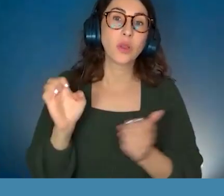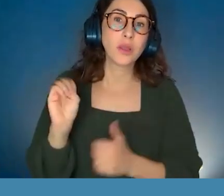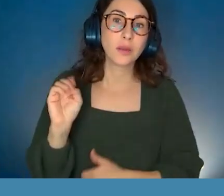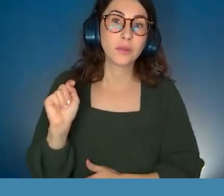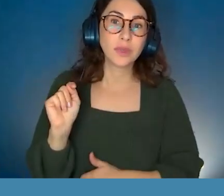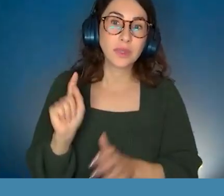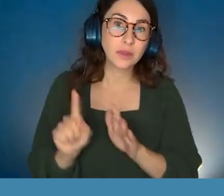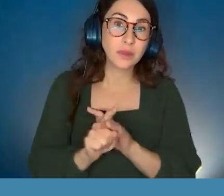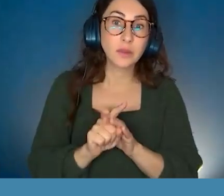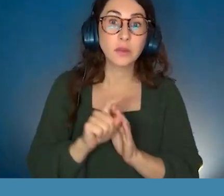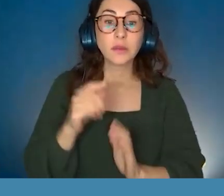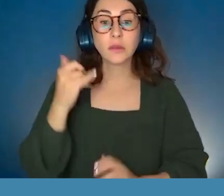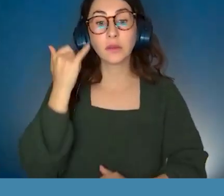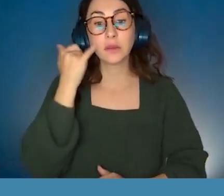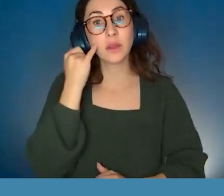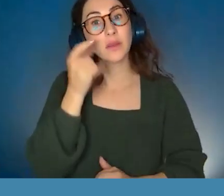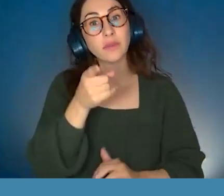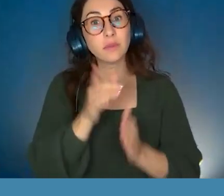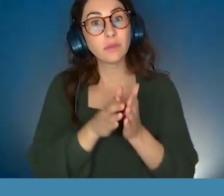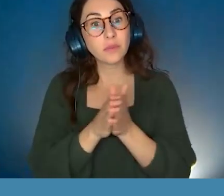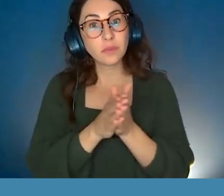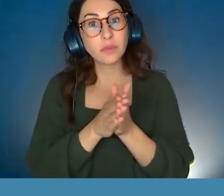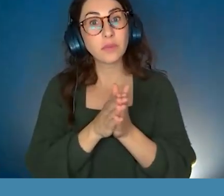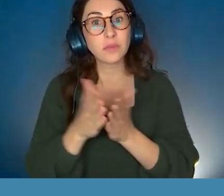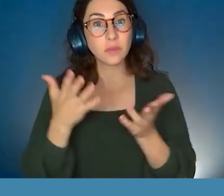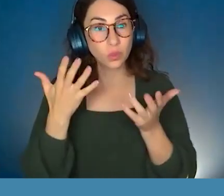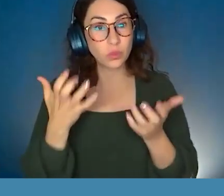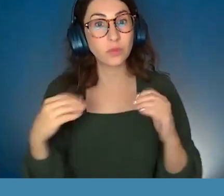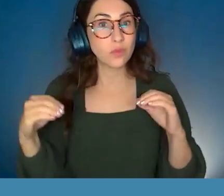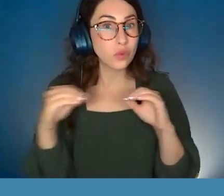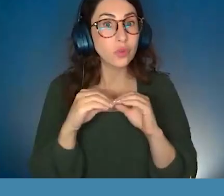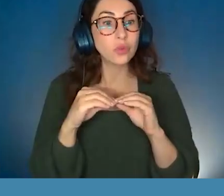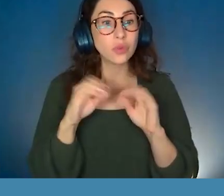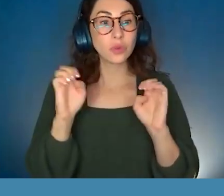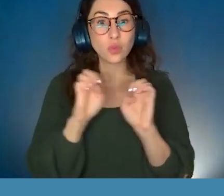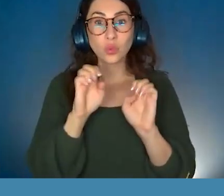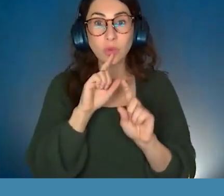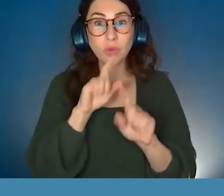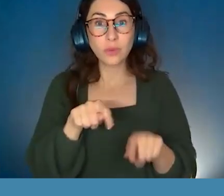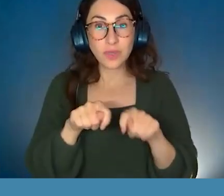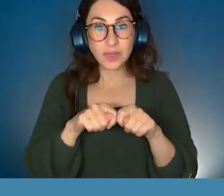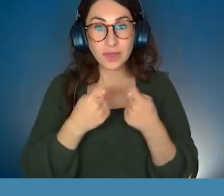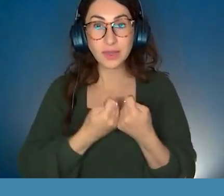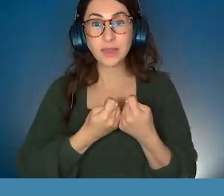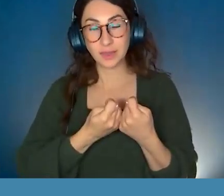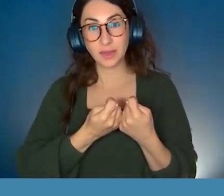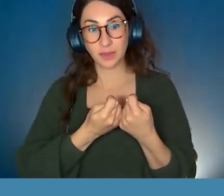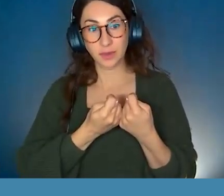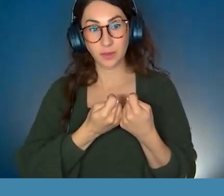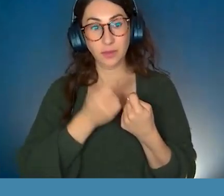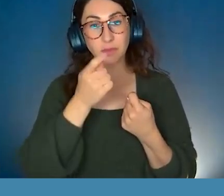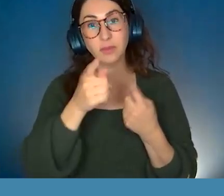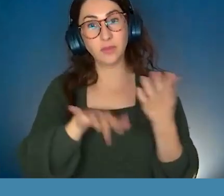for, adding more mobile response teams to your region, you would want to contact the managing entity and voice your concerns to them.